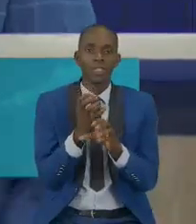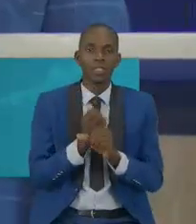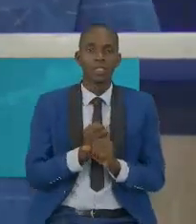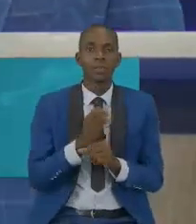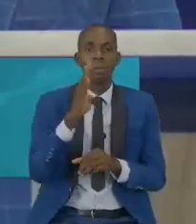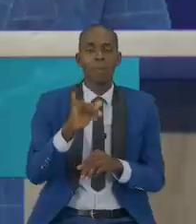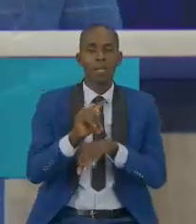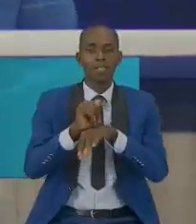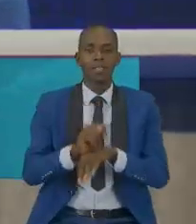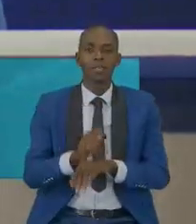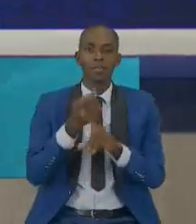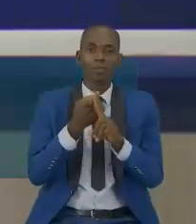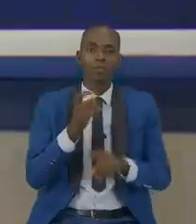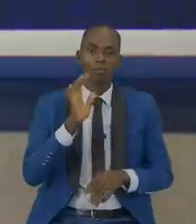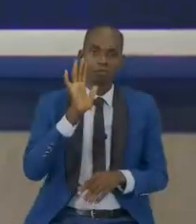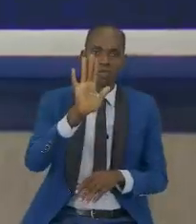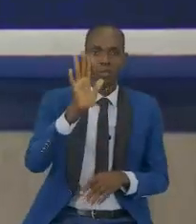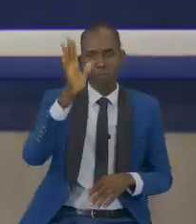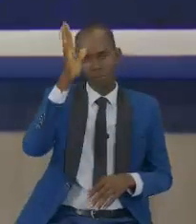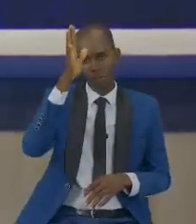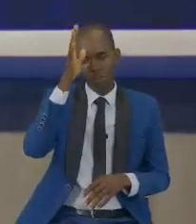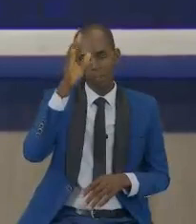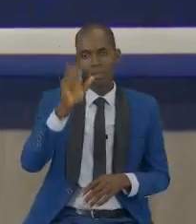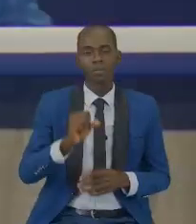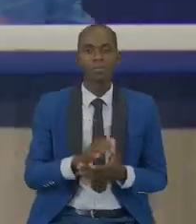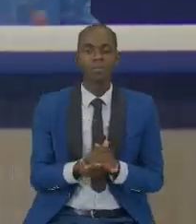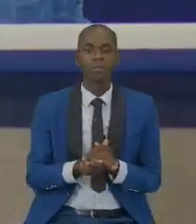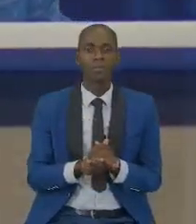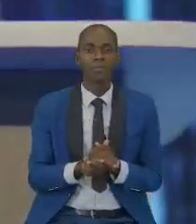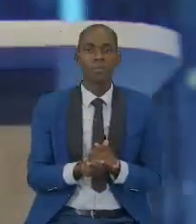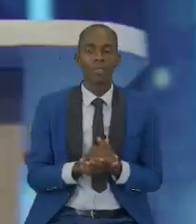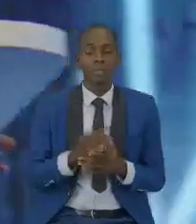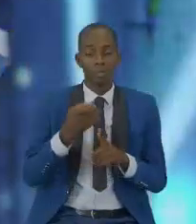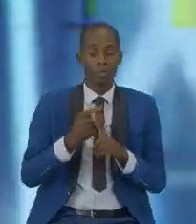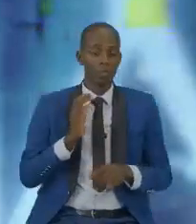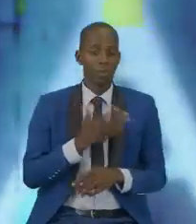tradition from your fathers, from our fathers,